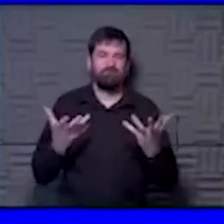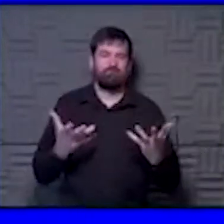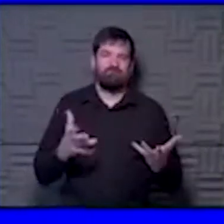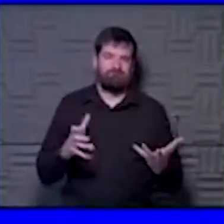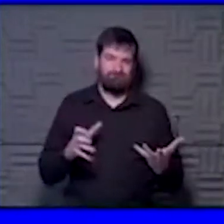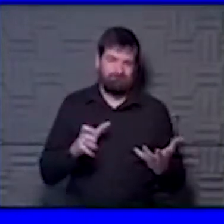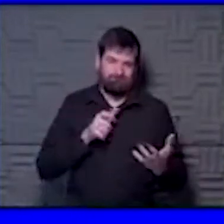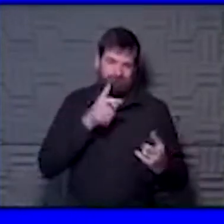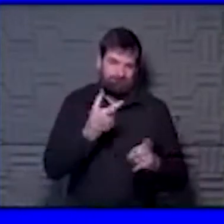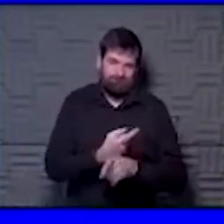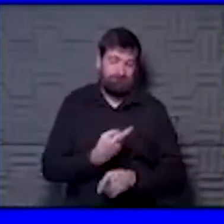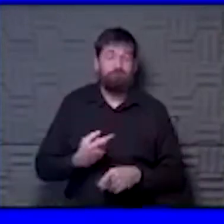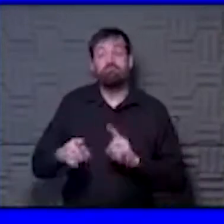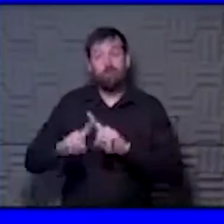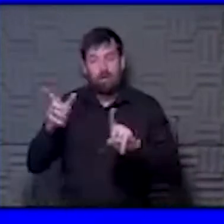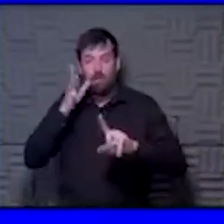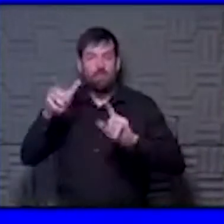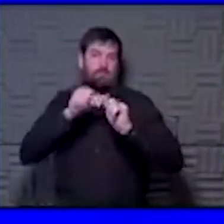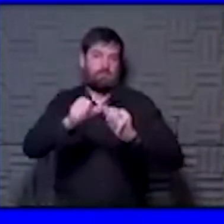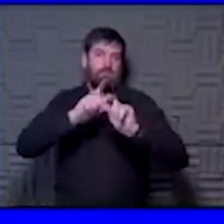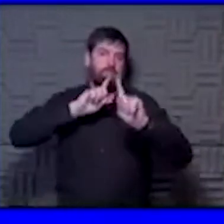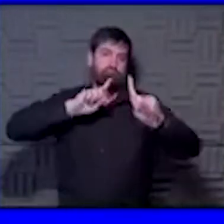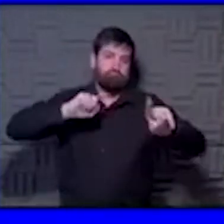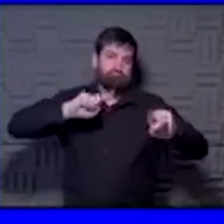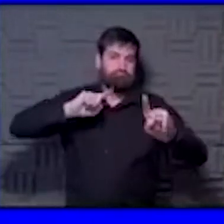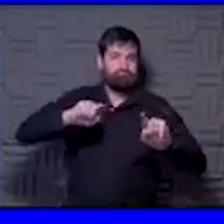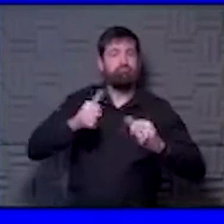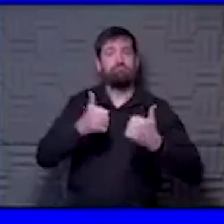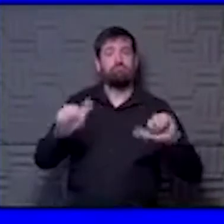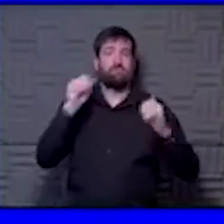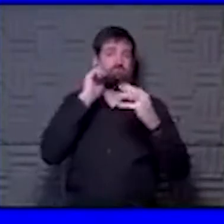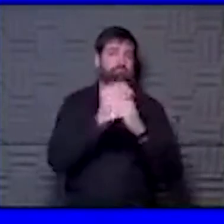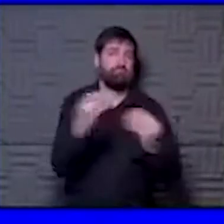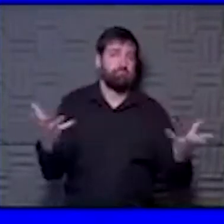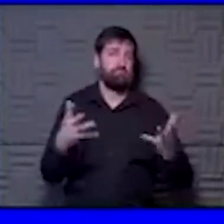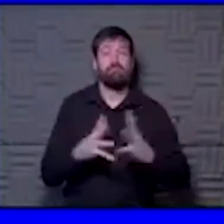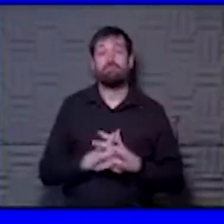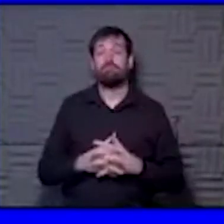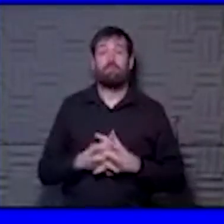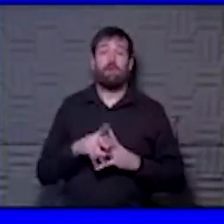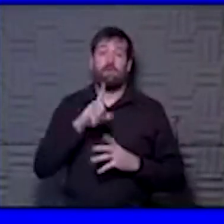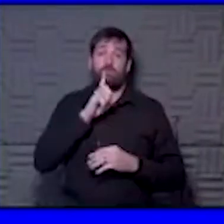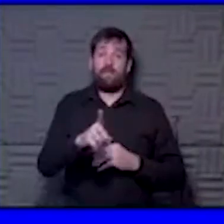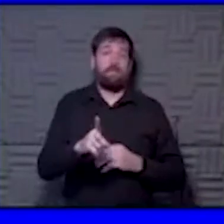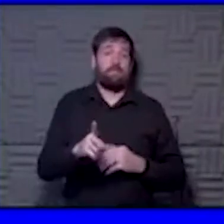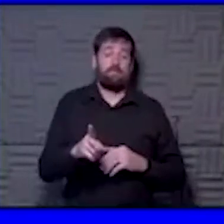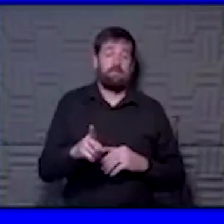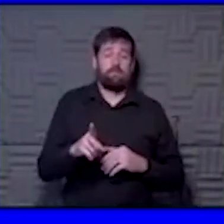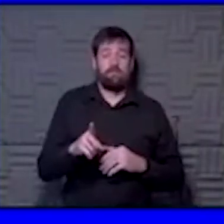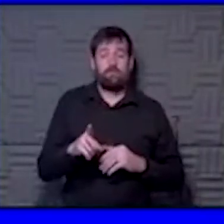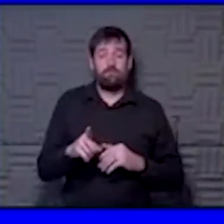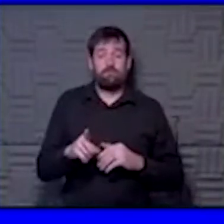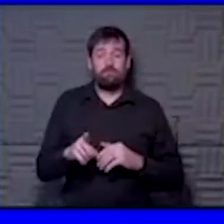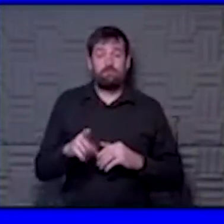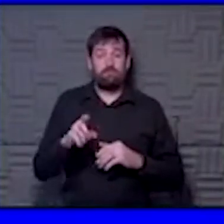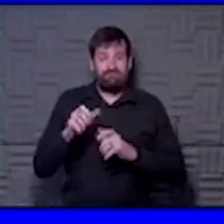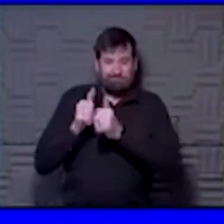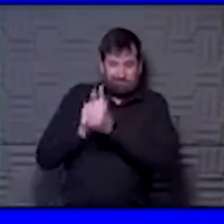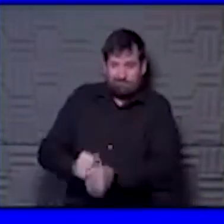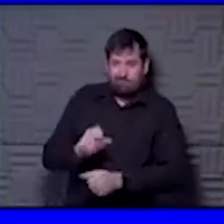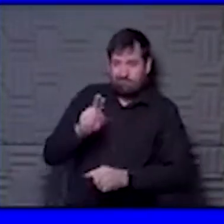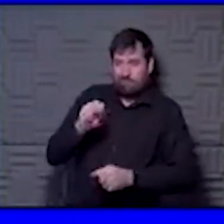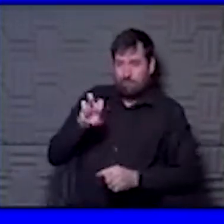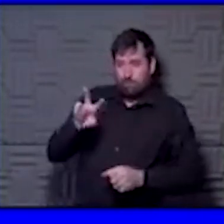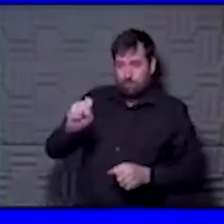to answer the questions as needed, to continue to get the message out there, really go with what is in the news and